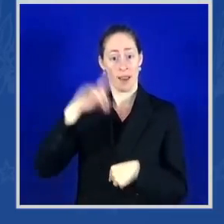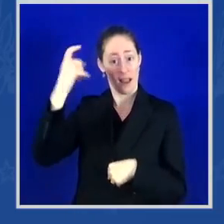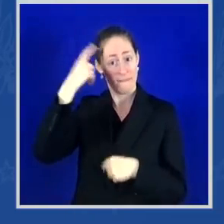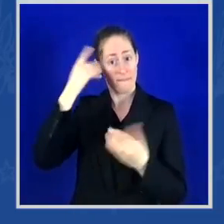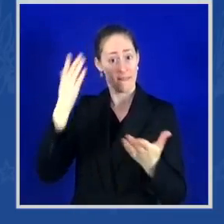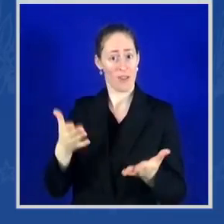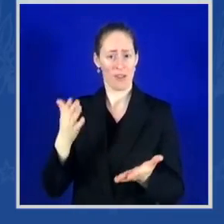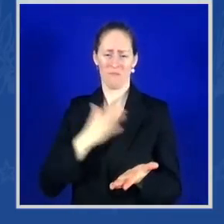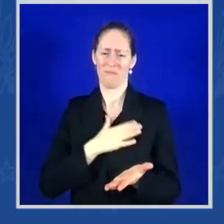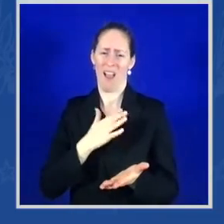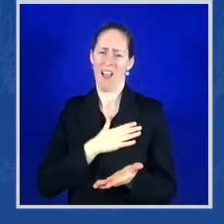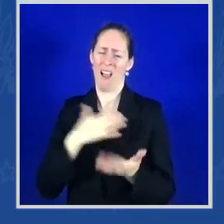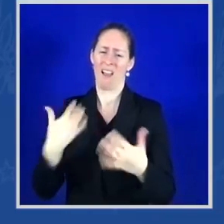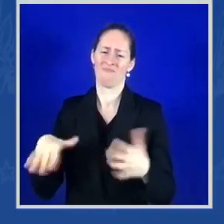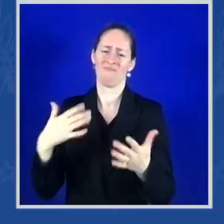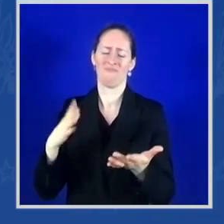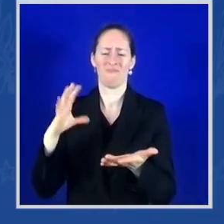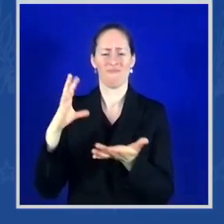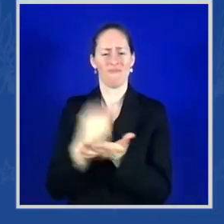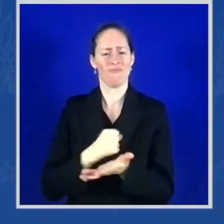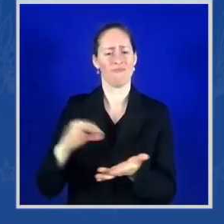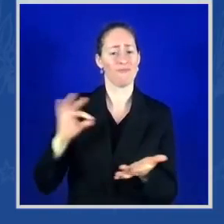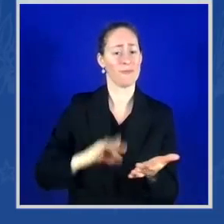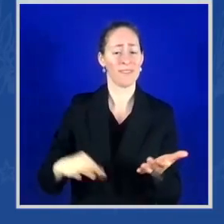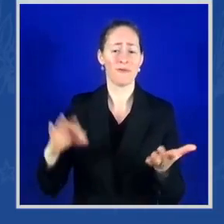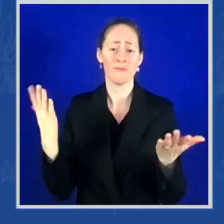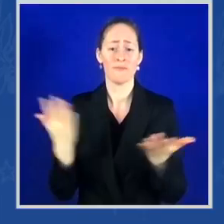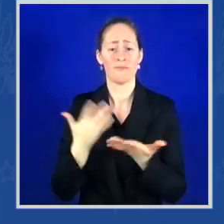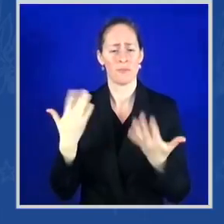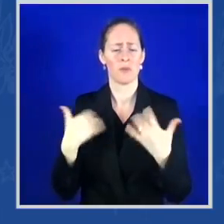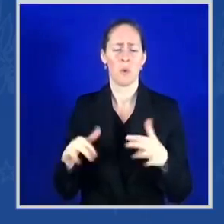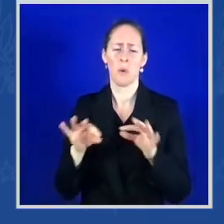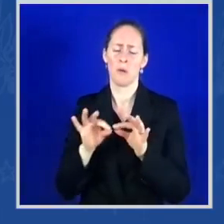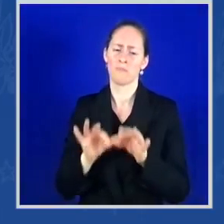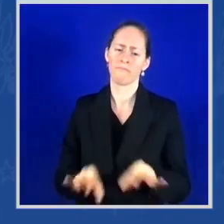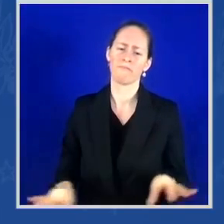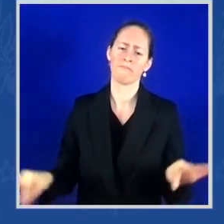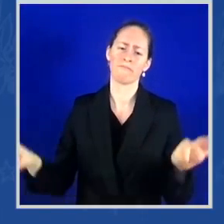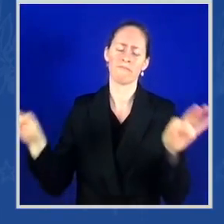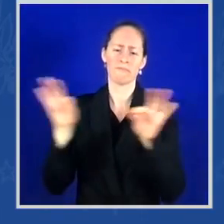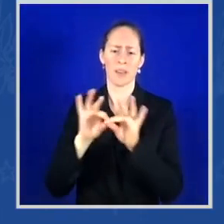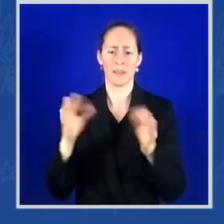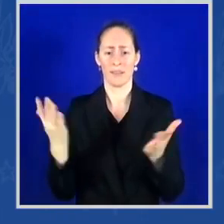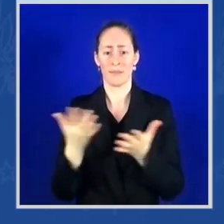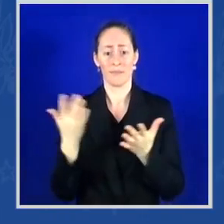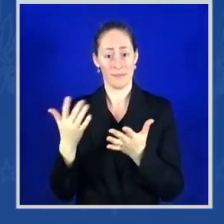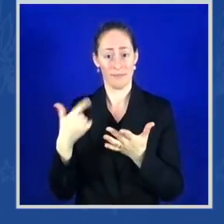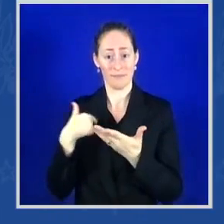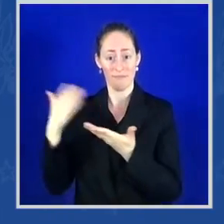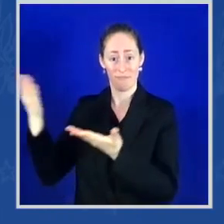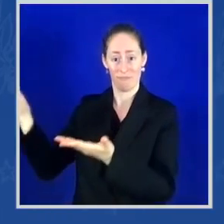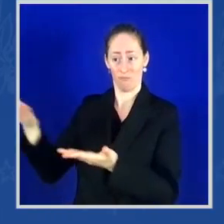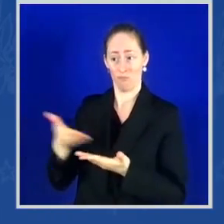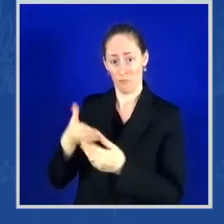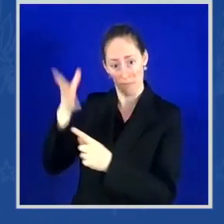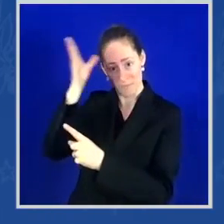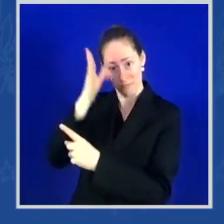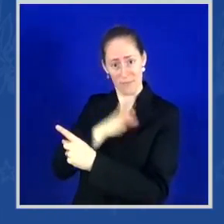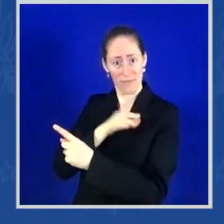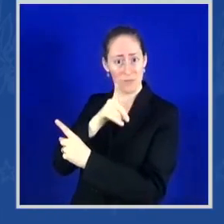my distinct privilege to introduce the man who helped us lead our country out of the darkness and into the